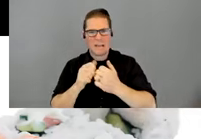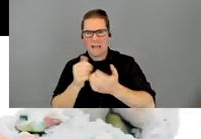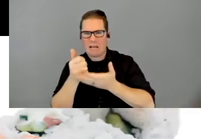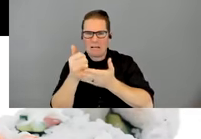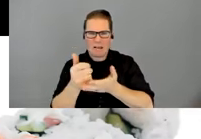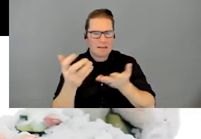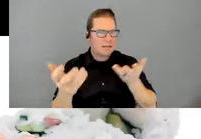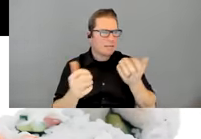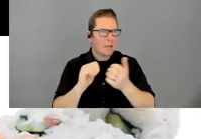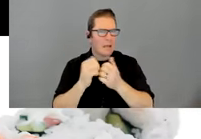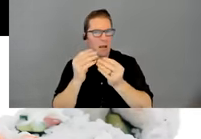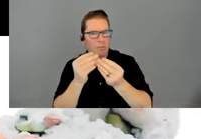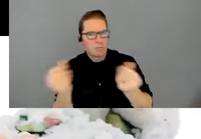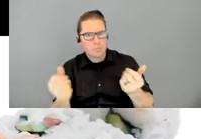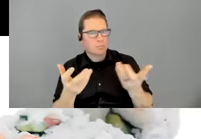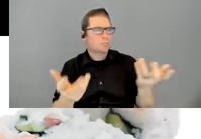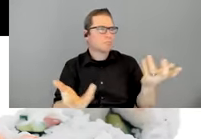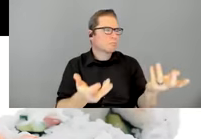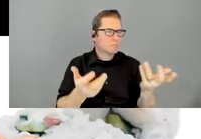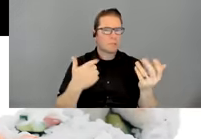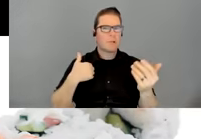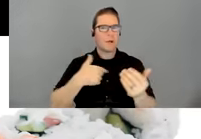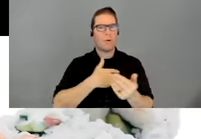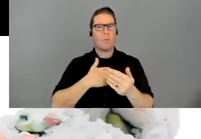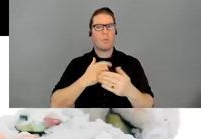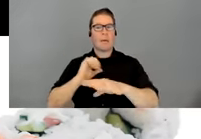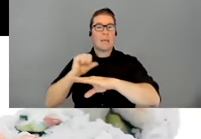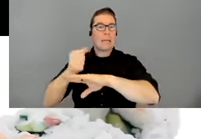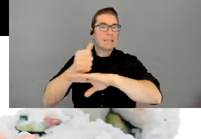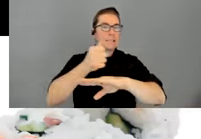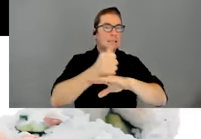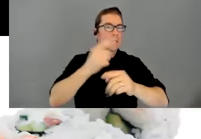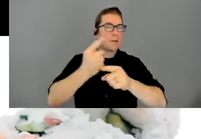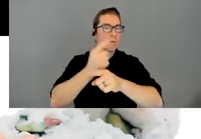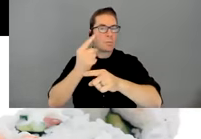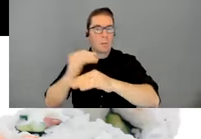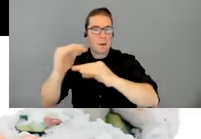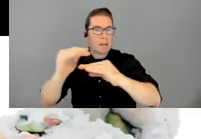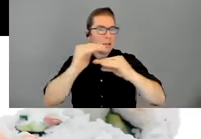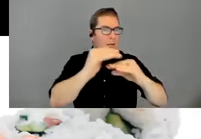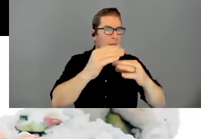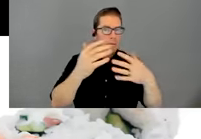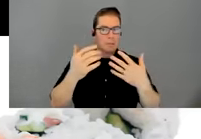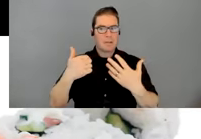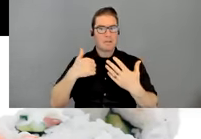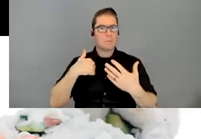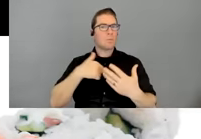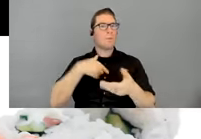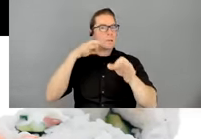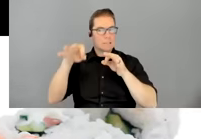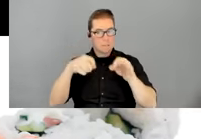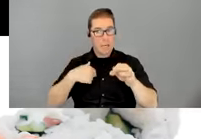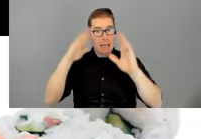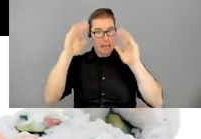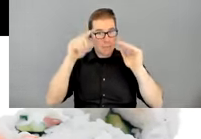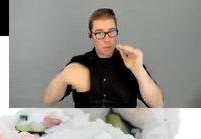ensure that we've set proper boundaries, that we've set proper expectations, that it's clear where the